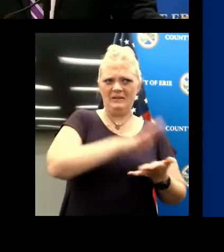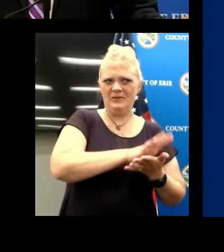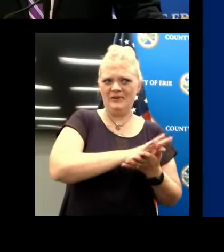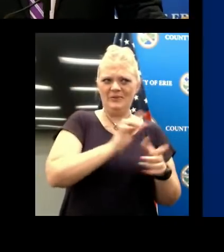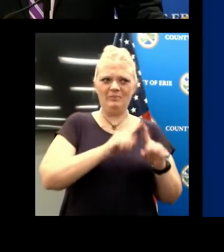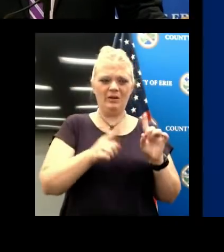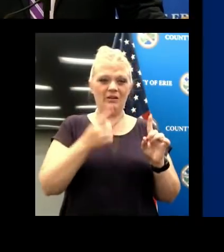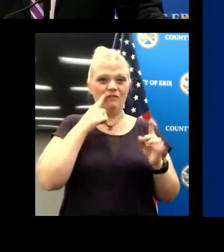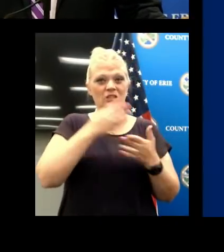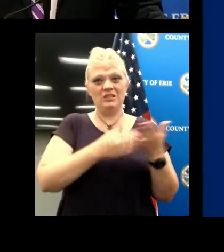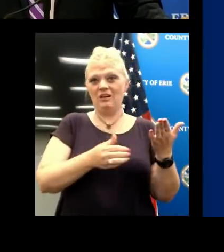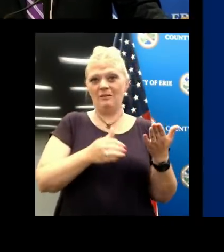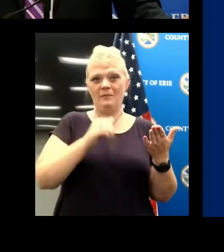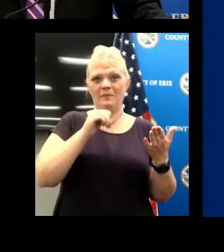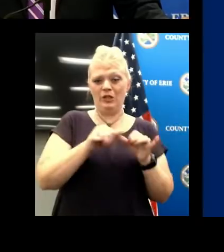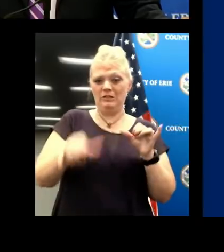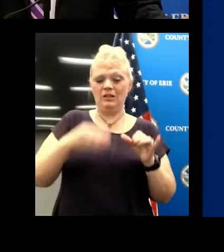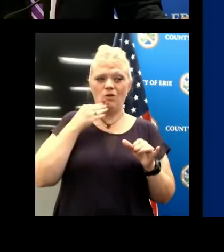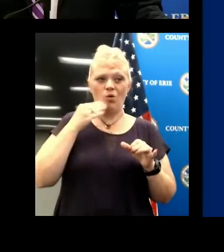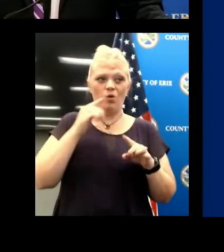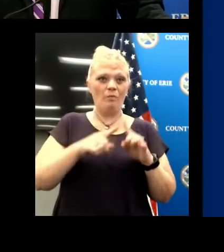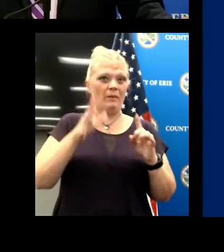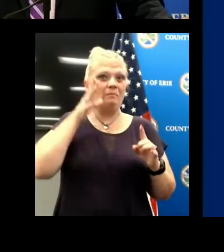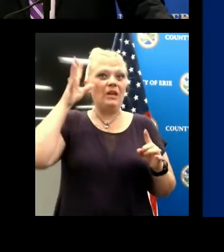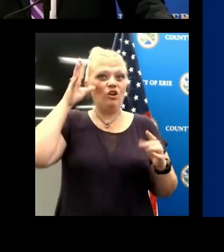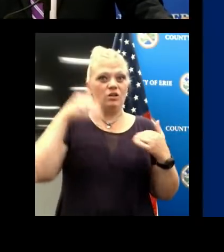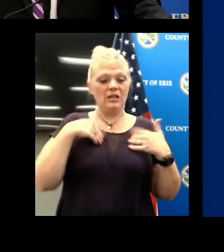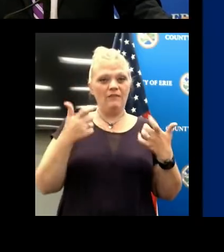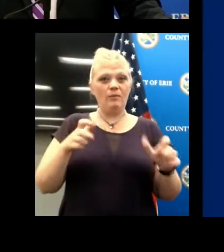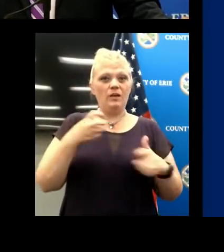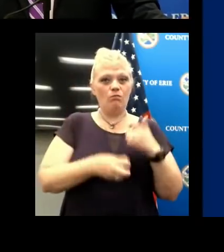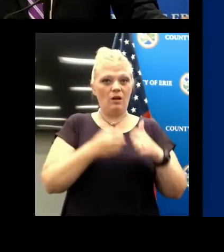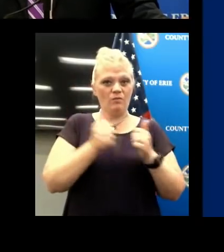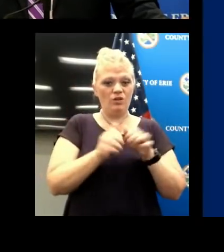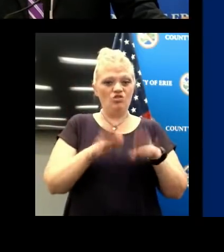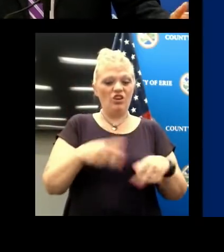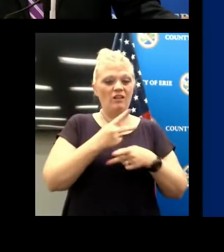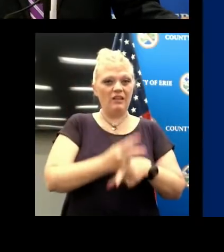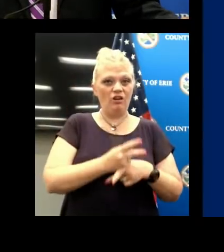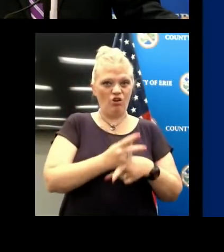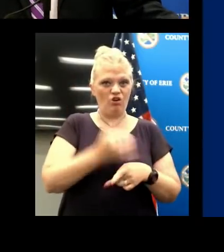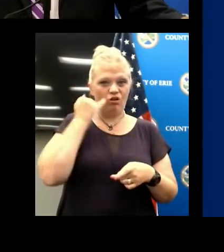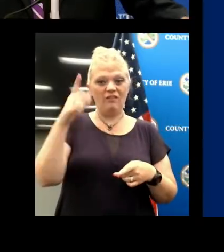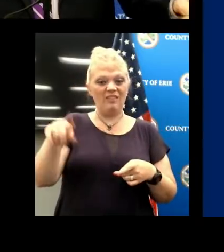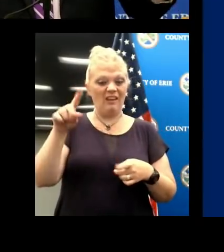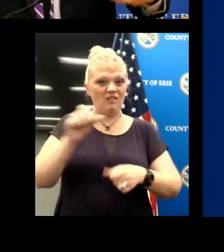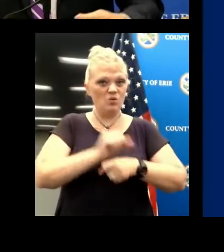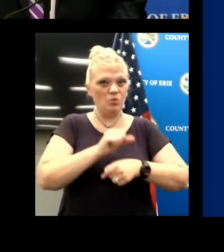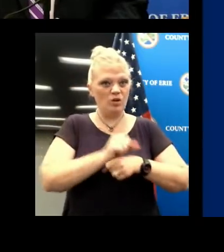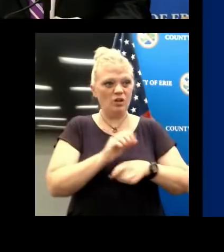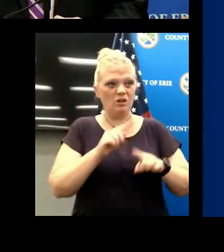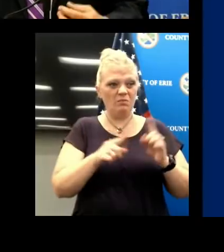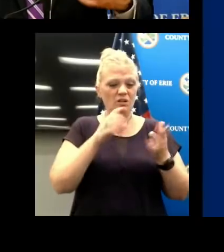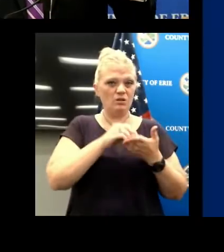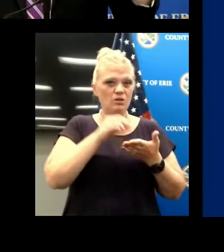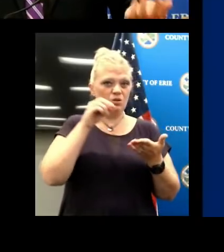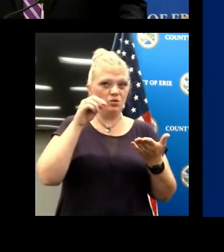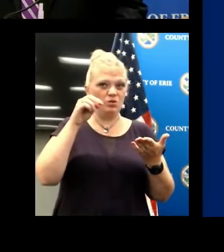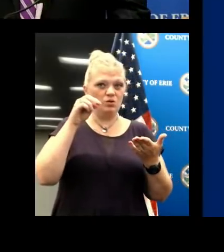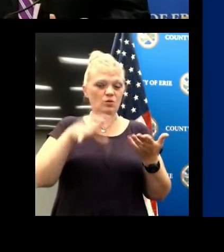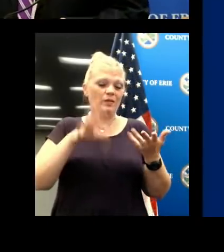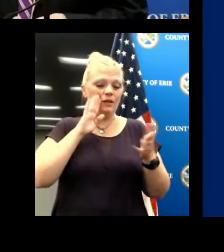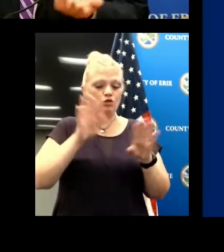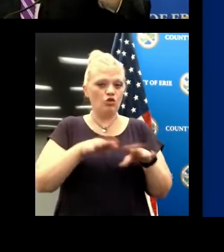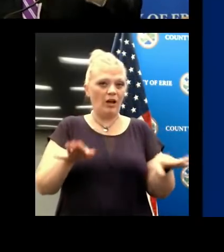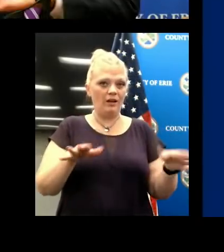them, they're not leaving the house to do it. But their parents have a big issue with regards to childcare. If they have to work, but their